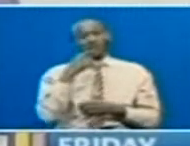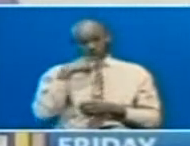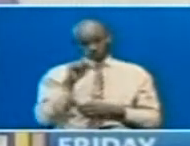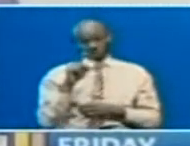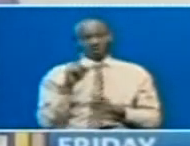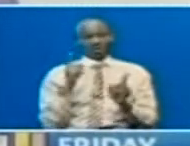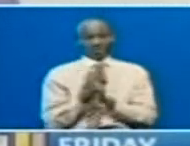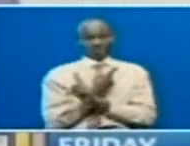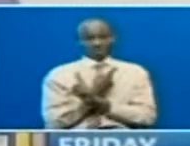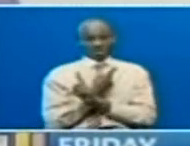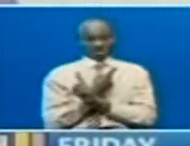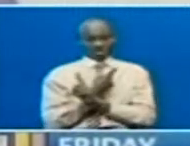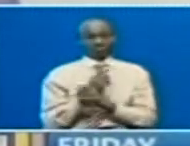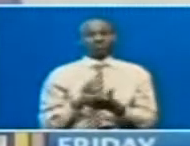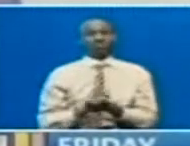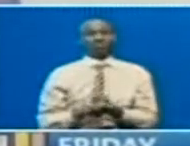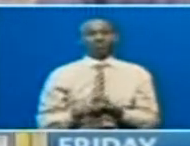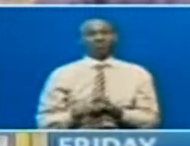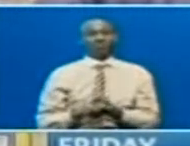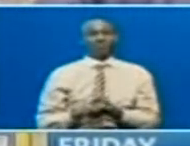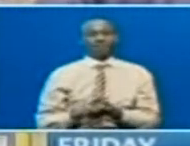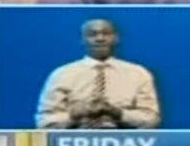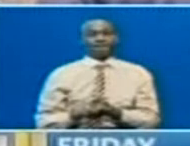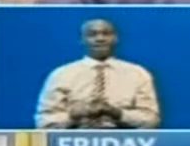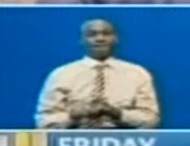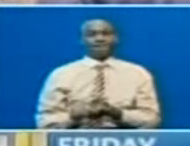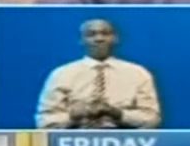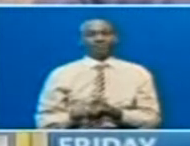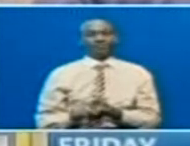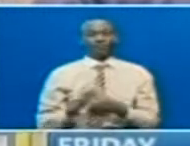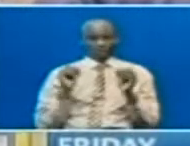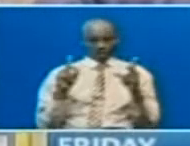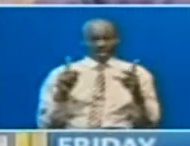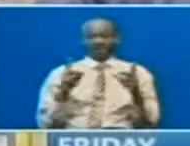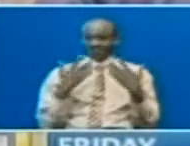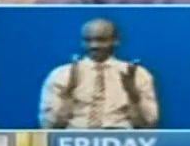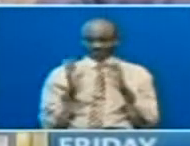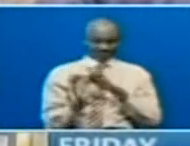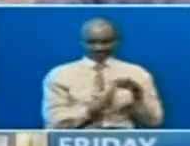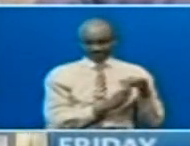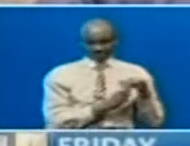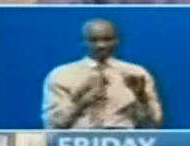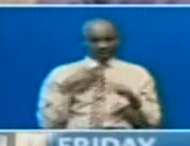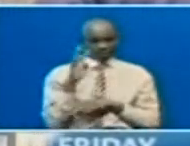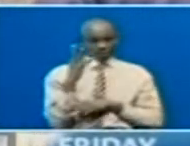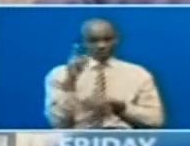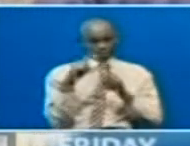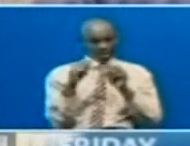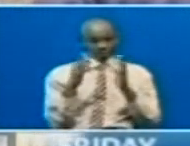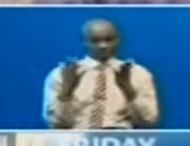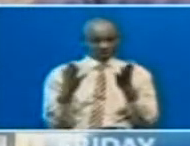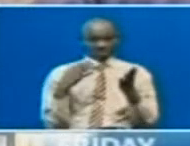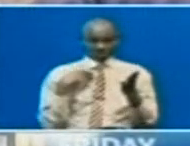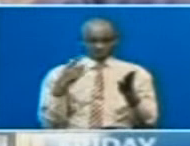we say constituency. Constituency. All right, got that one. Moving on to our fourth word.